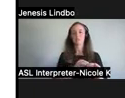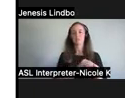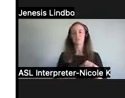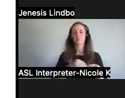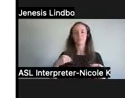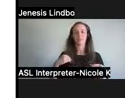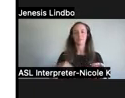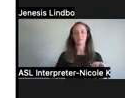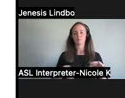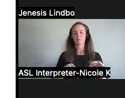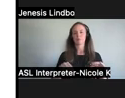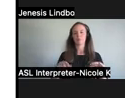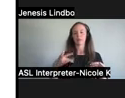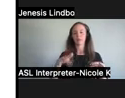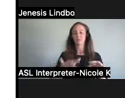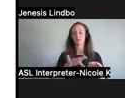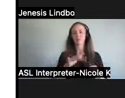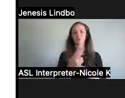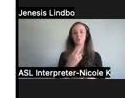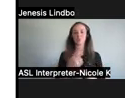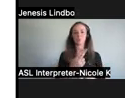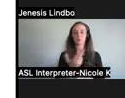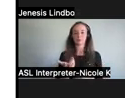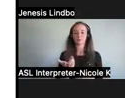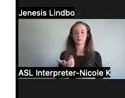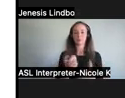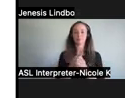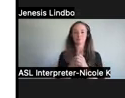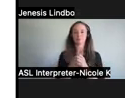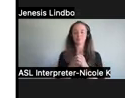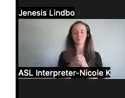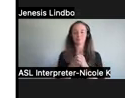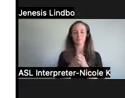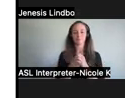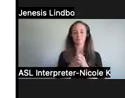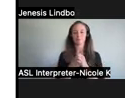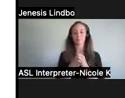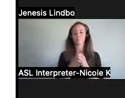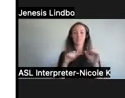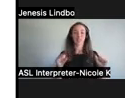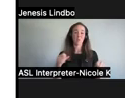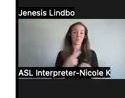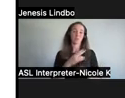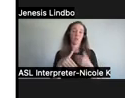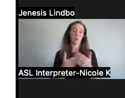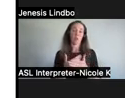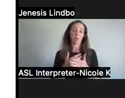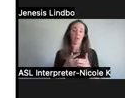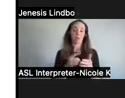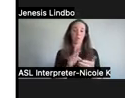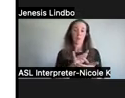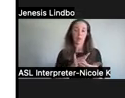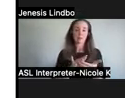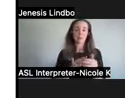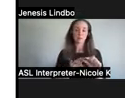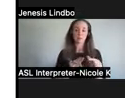their body where they physically can access this joystick that was previously on the left side. So now they can access all the controls from the left side on the